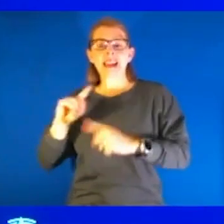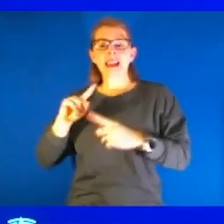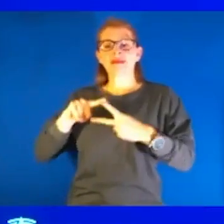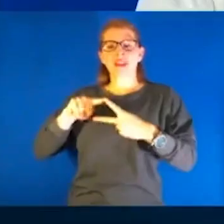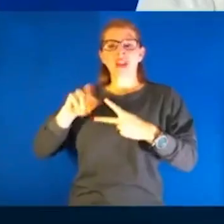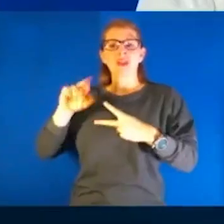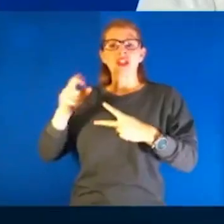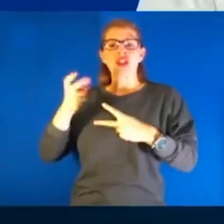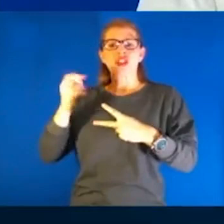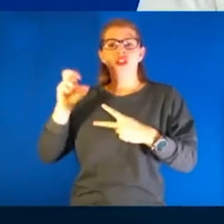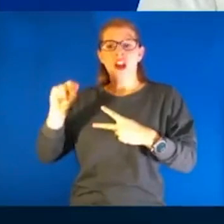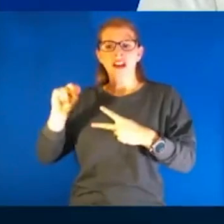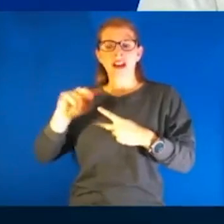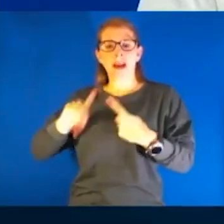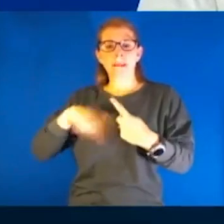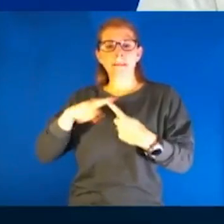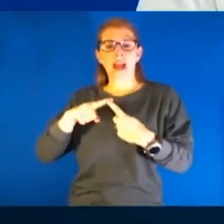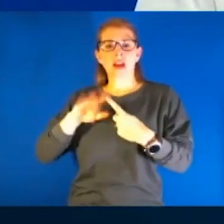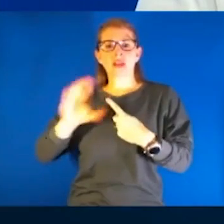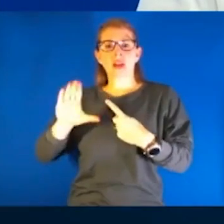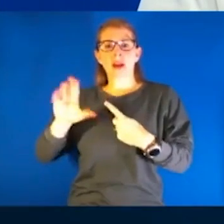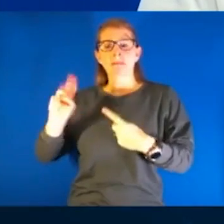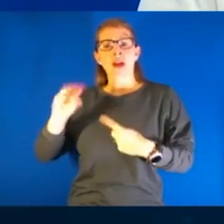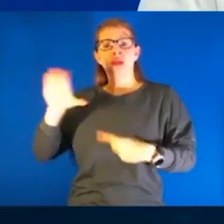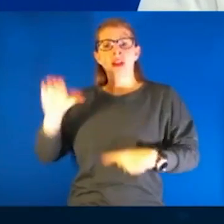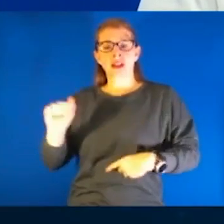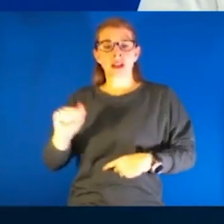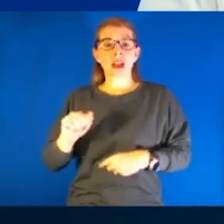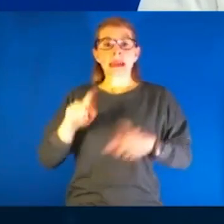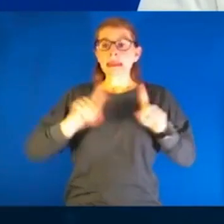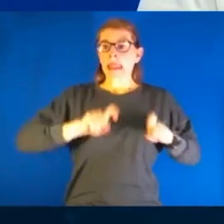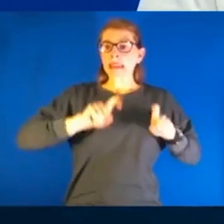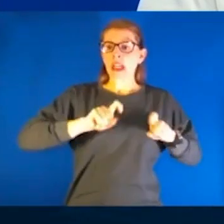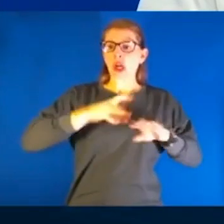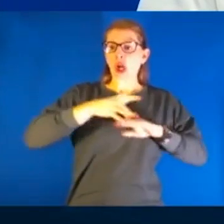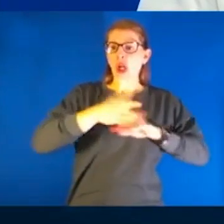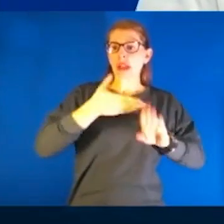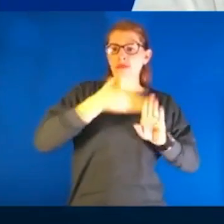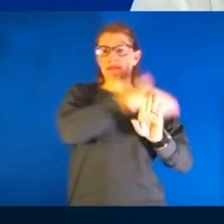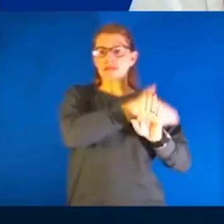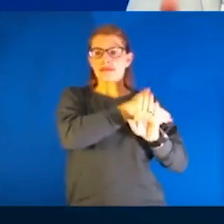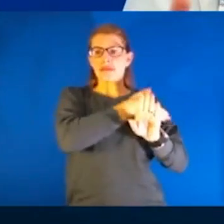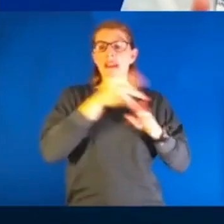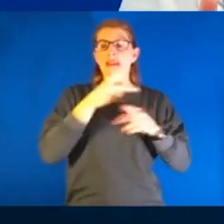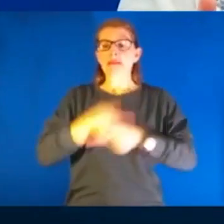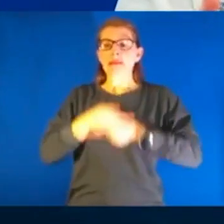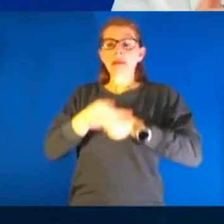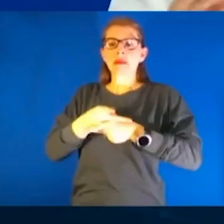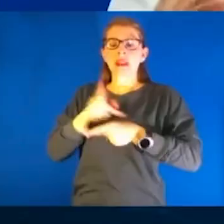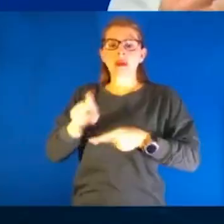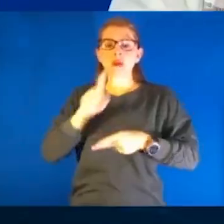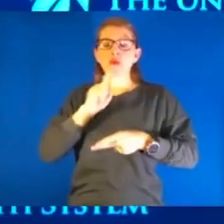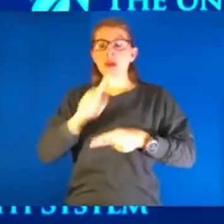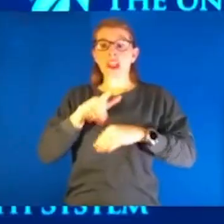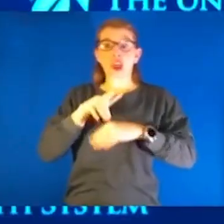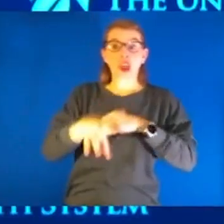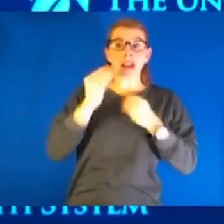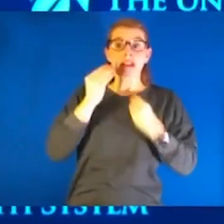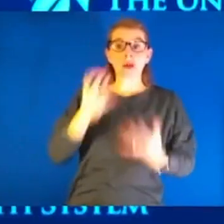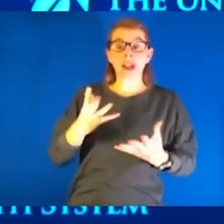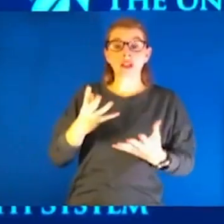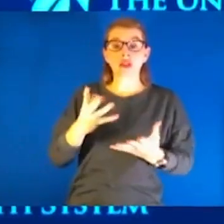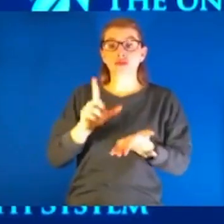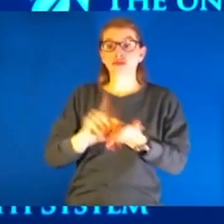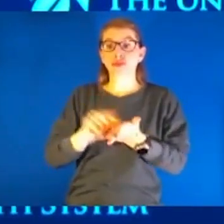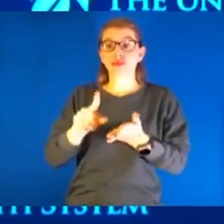know they're testing it right away, Absolutely. early on, and I think we always have to be a little careful about some of this really early information that comes spilling out. So,